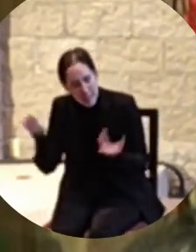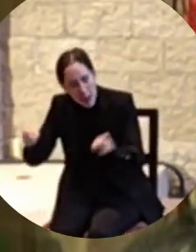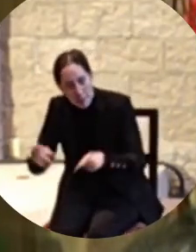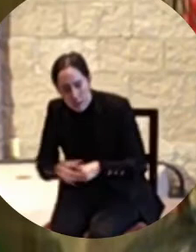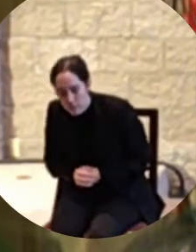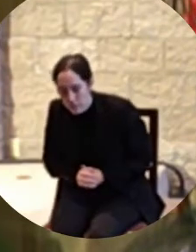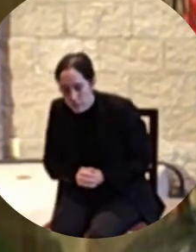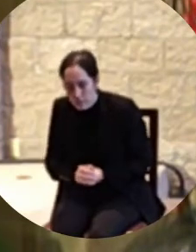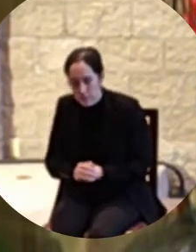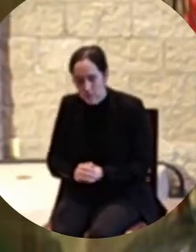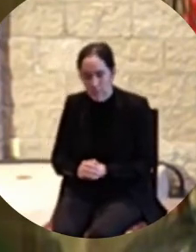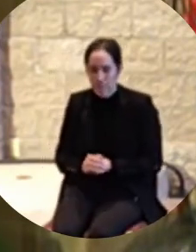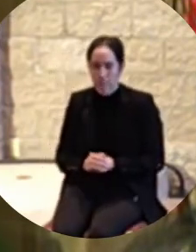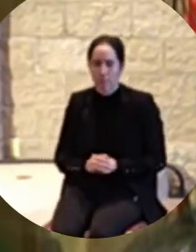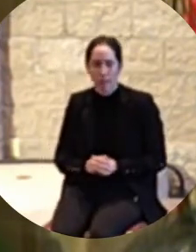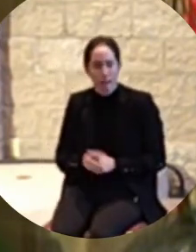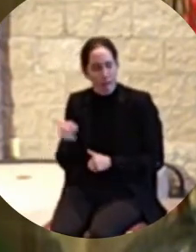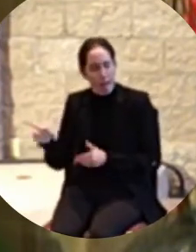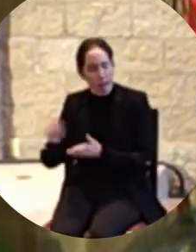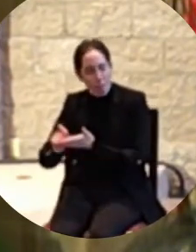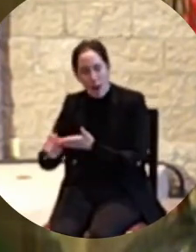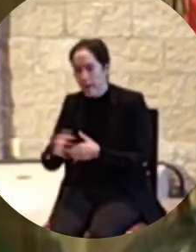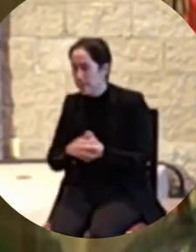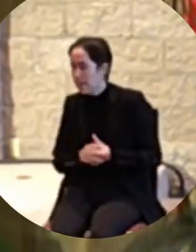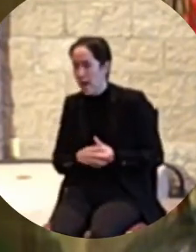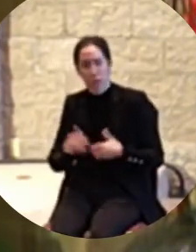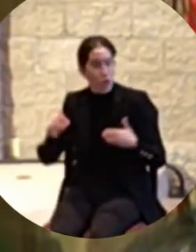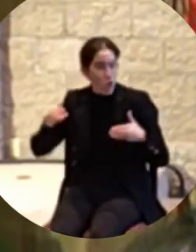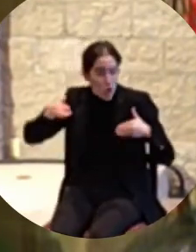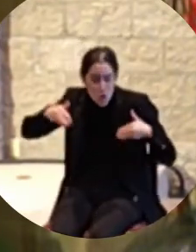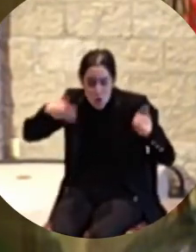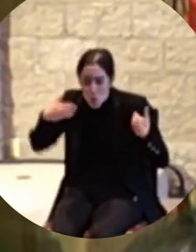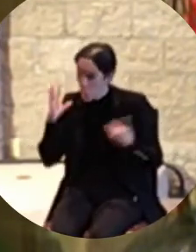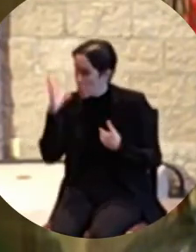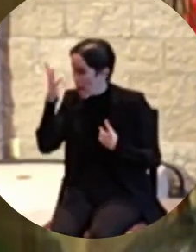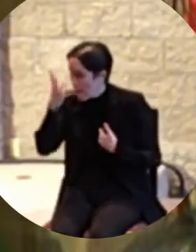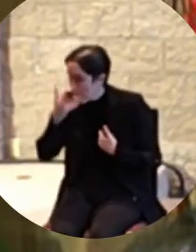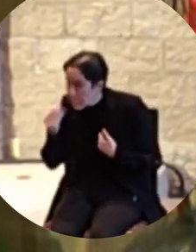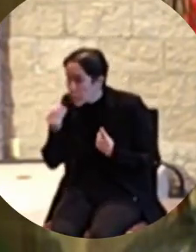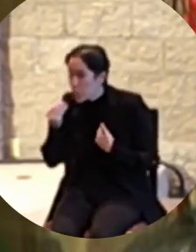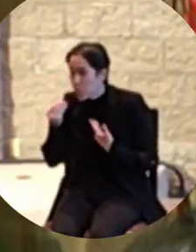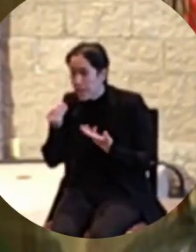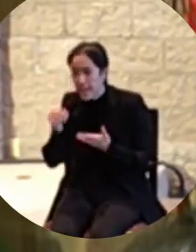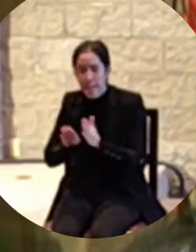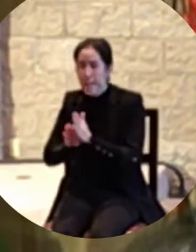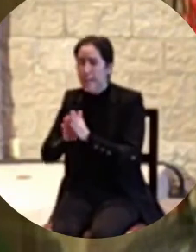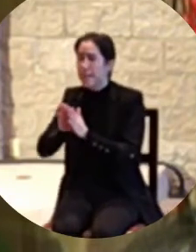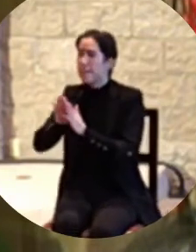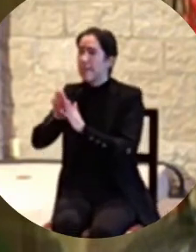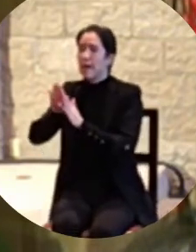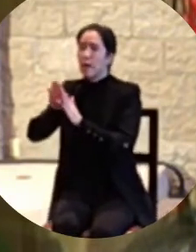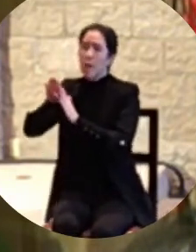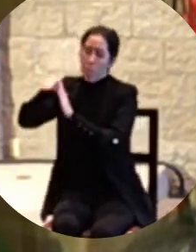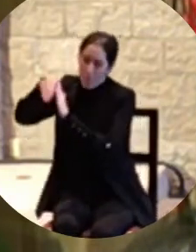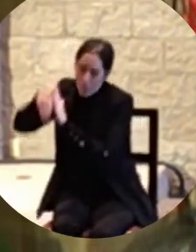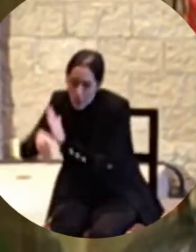decay. The man you long for is obsessed with someone else. The woman you fell in love with has sold her soul to an